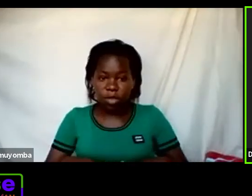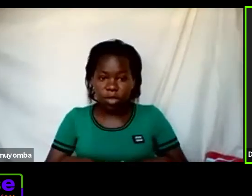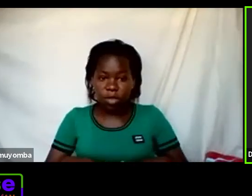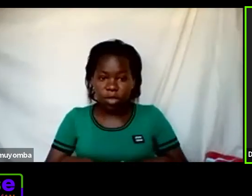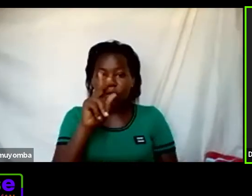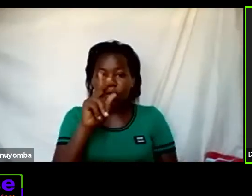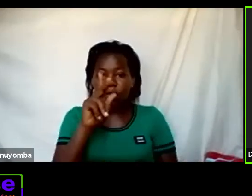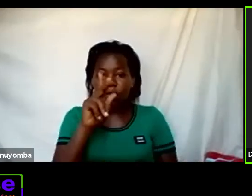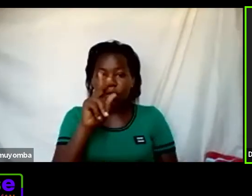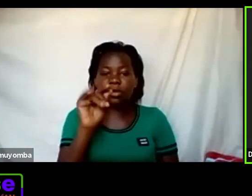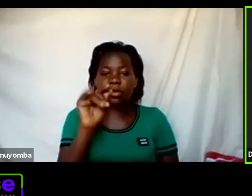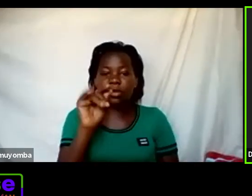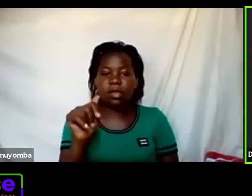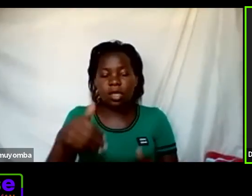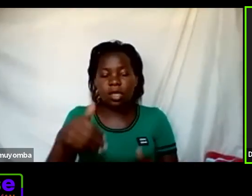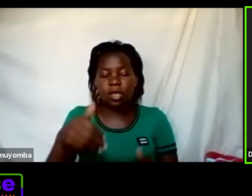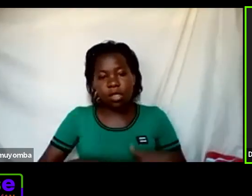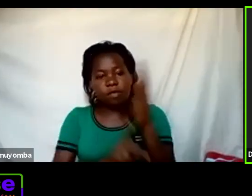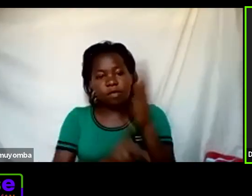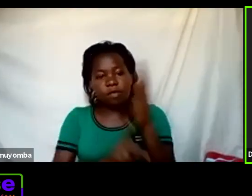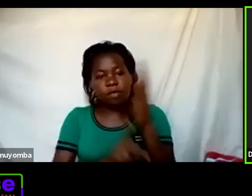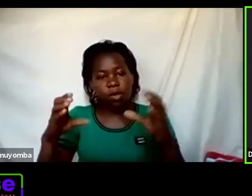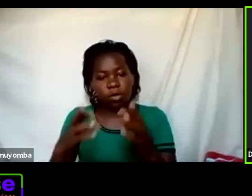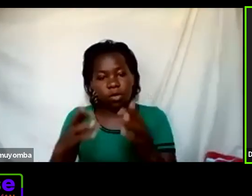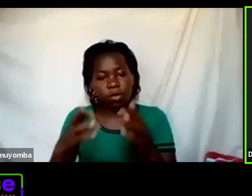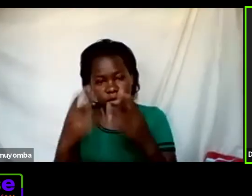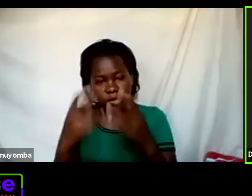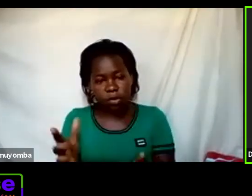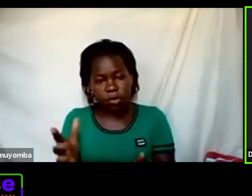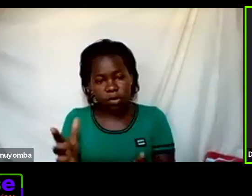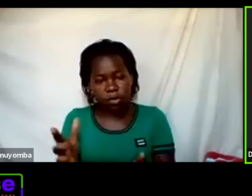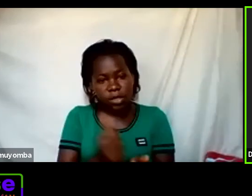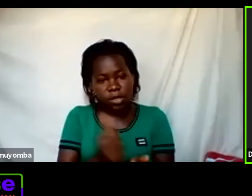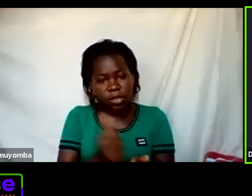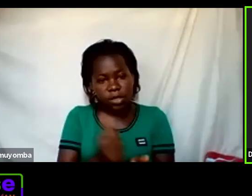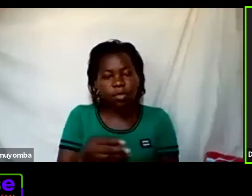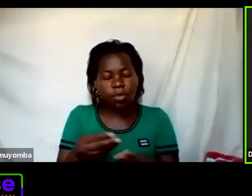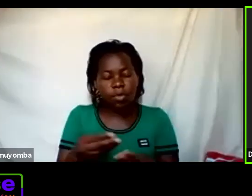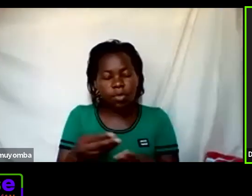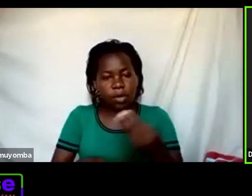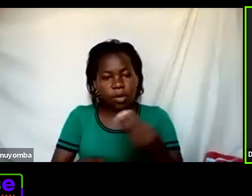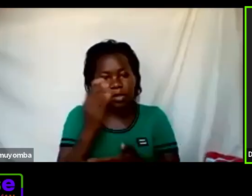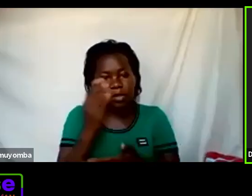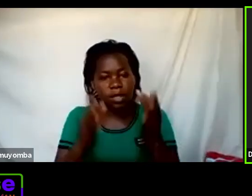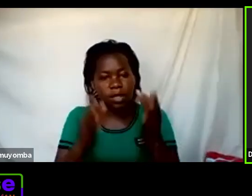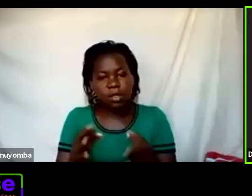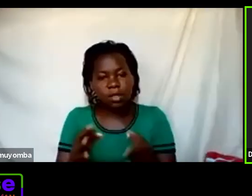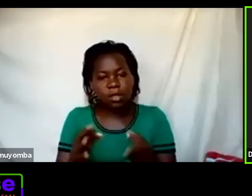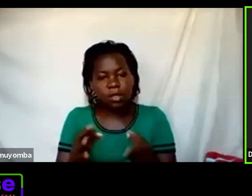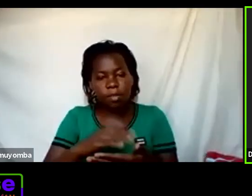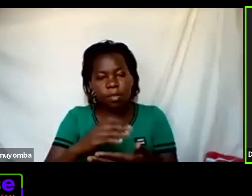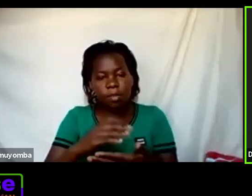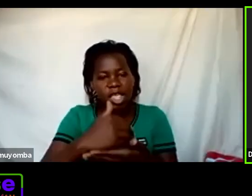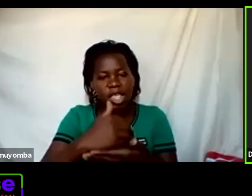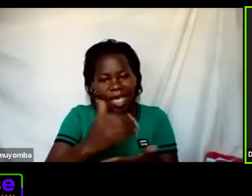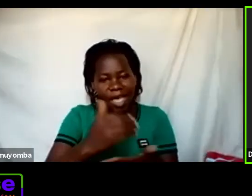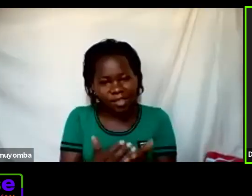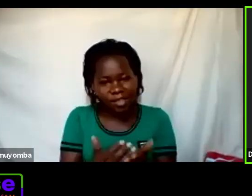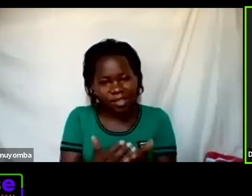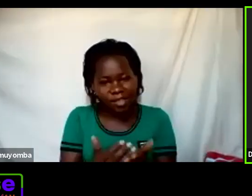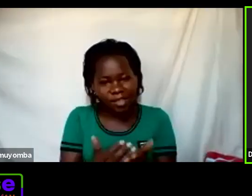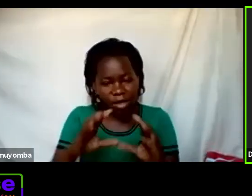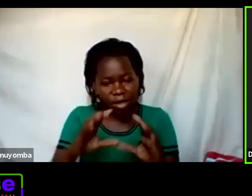Development Group, we started with savings, then we managed to buy some equipment. So we started producing cakes, daddies, and breads, but we're facing a